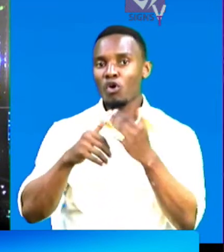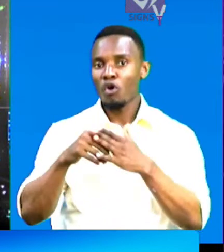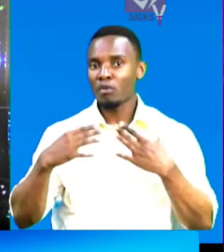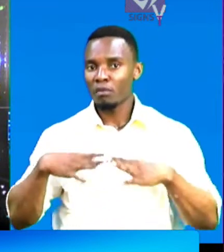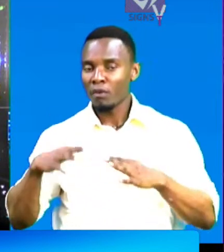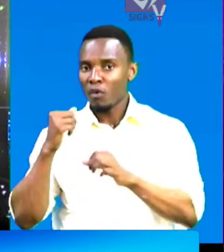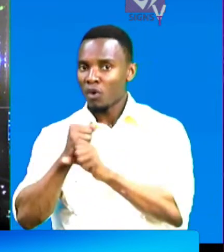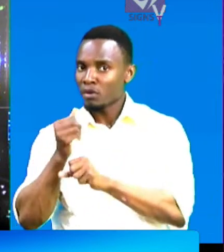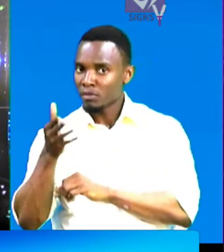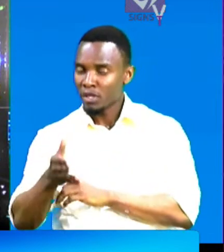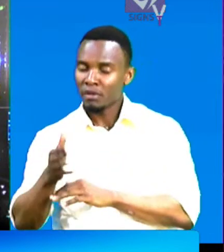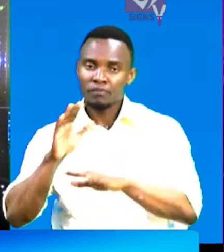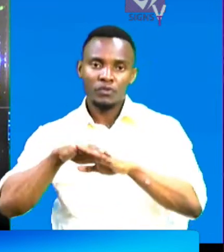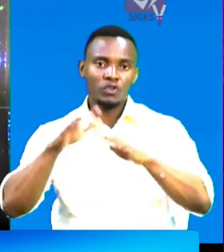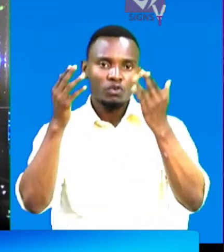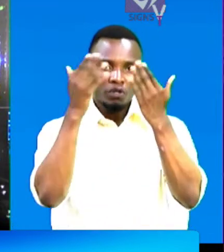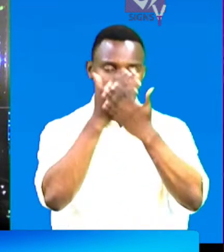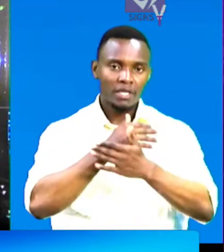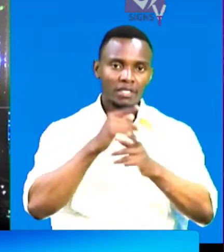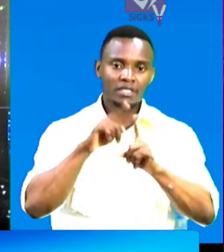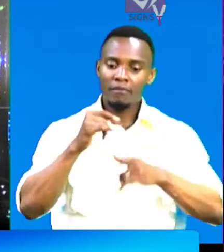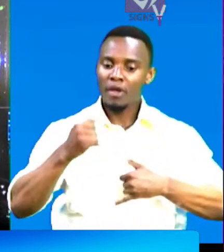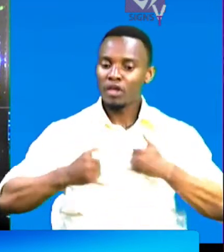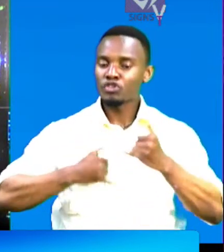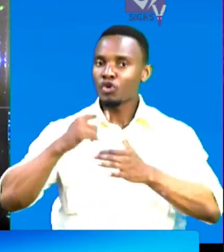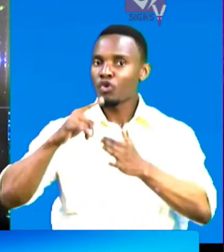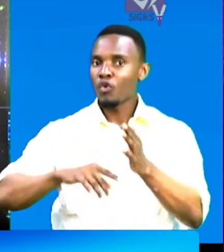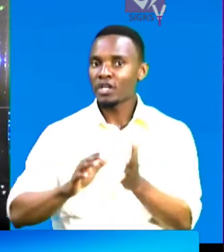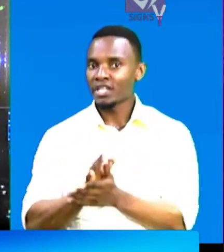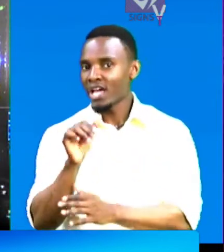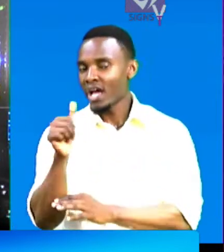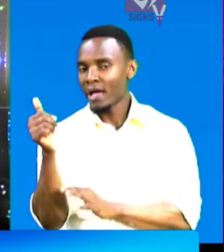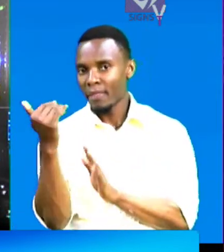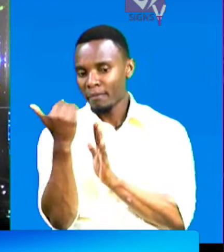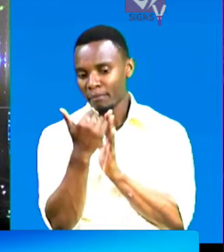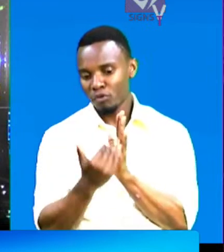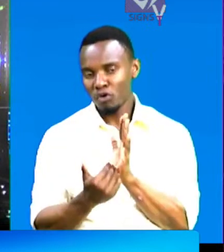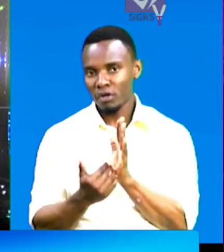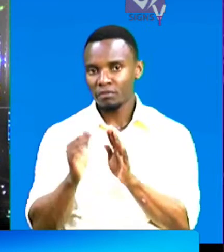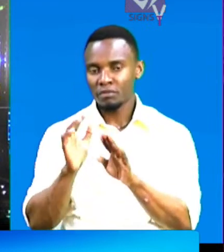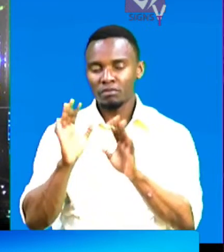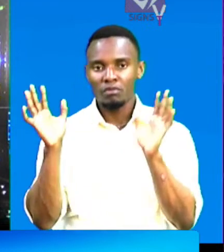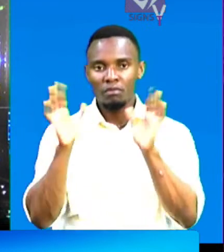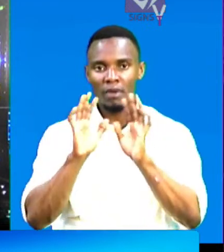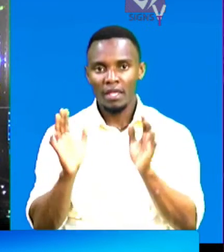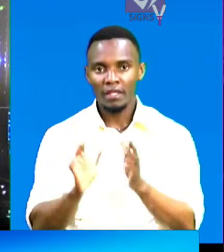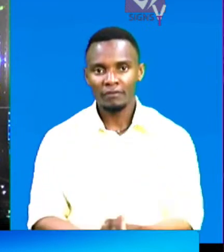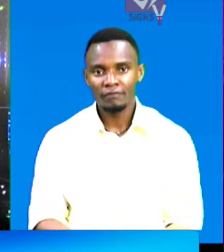we wish you a good night and enjoy the rest of your viewing. Goodbye.